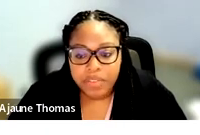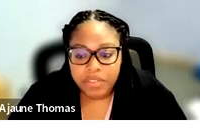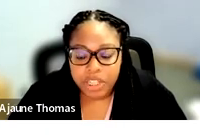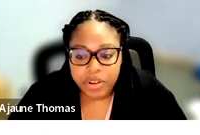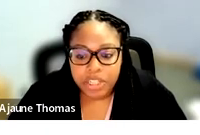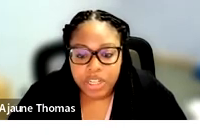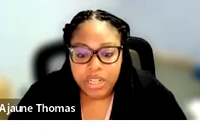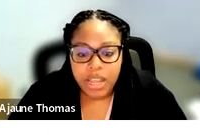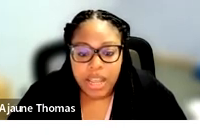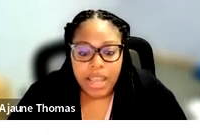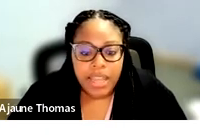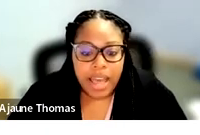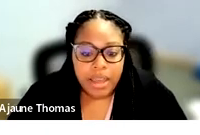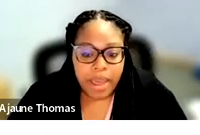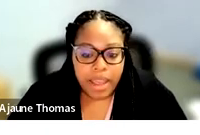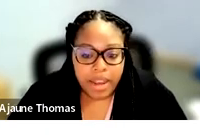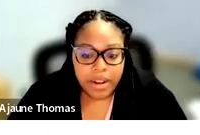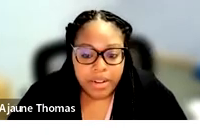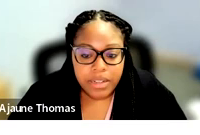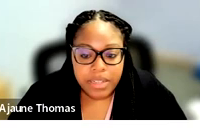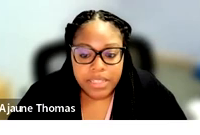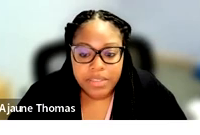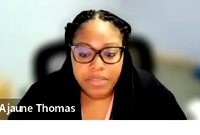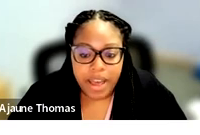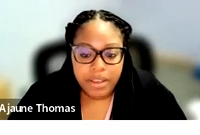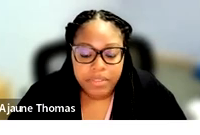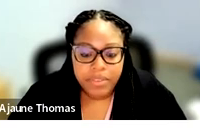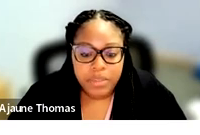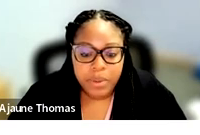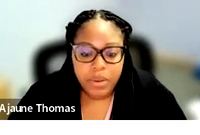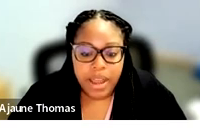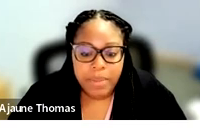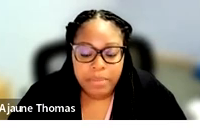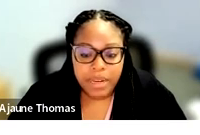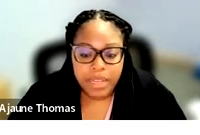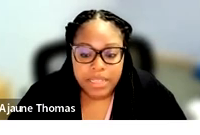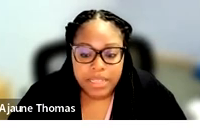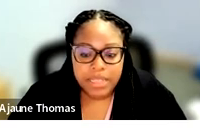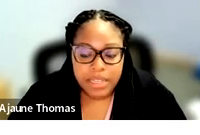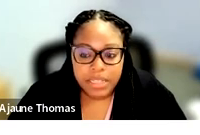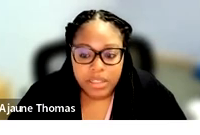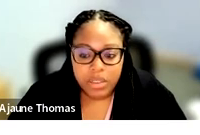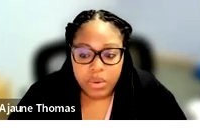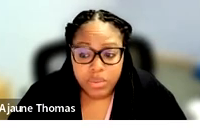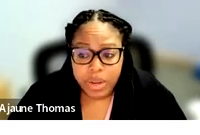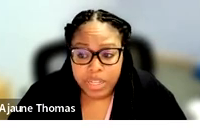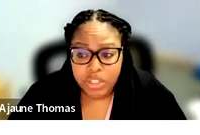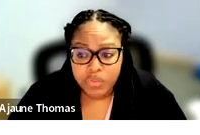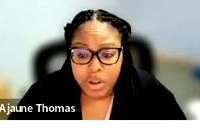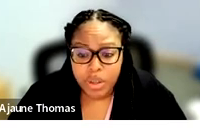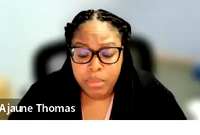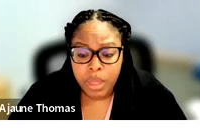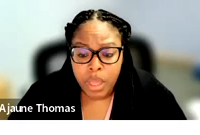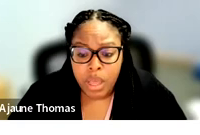in the 5th generation, and the iPad Air is the 5 as well, and iPad Mini is in the 6th. Those